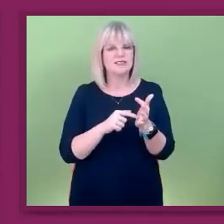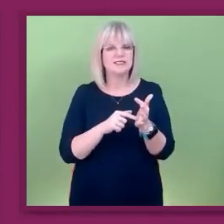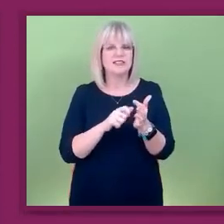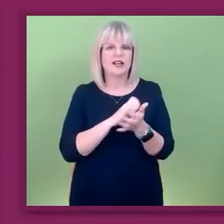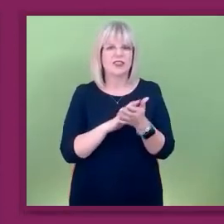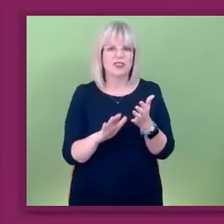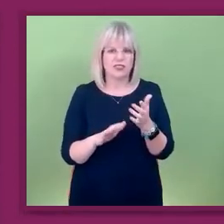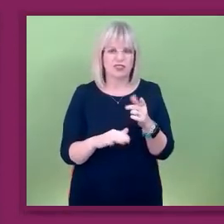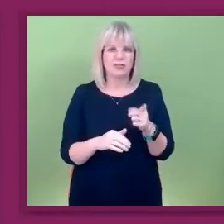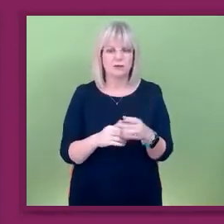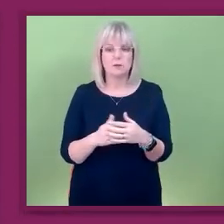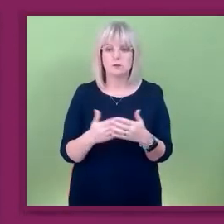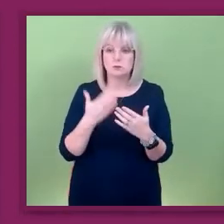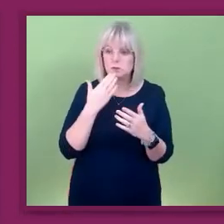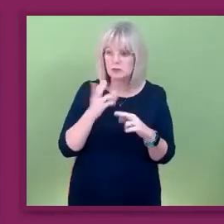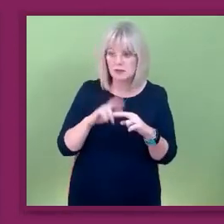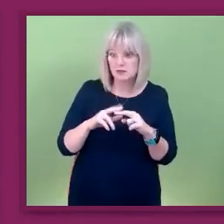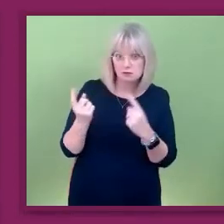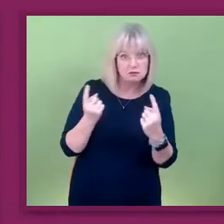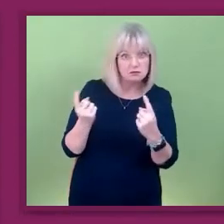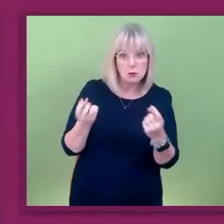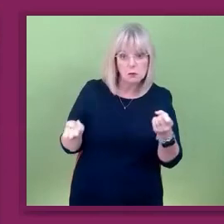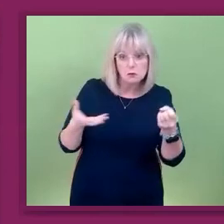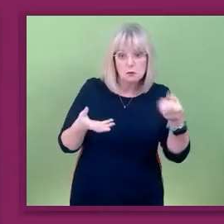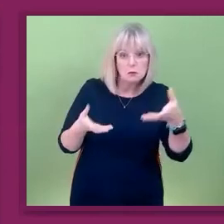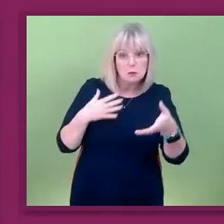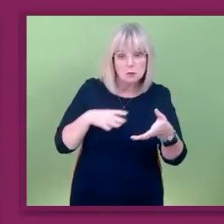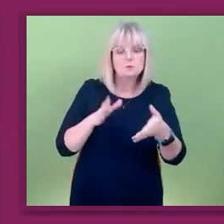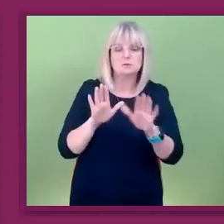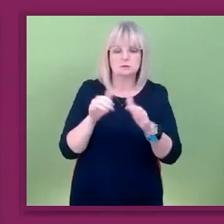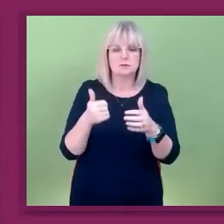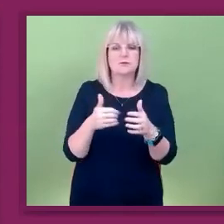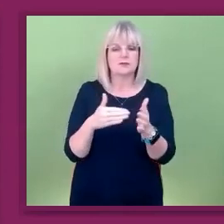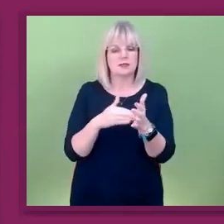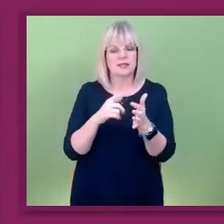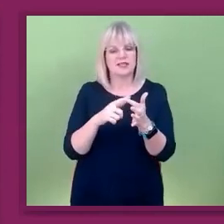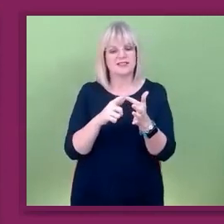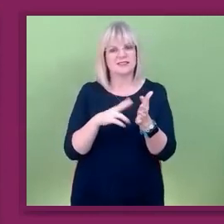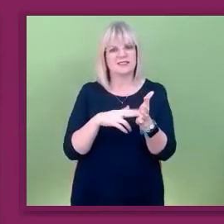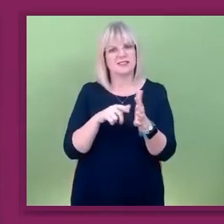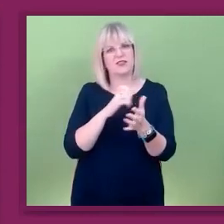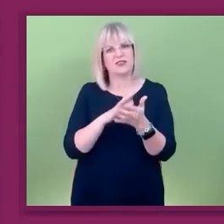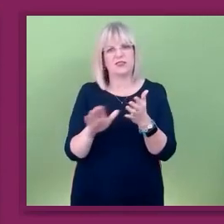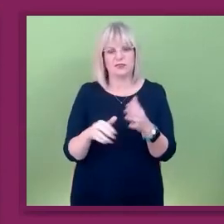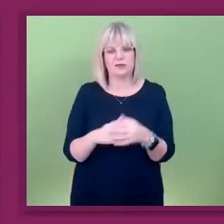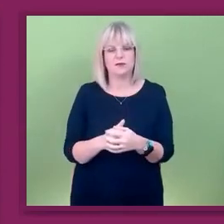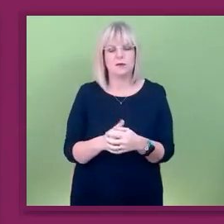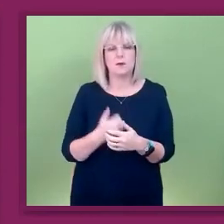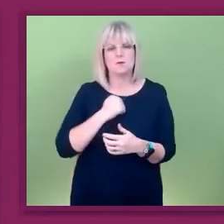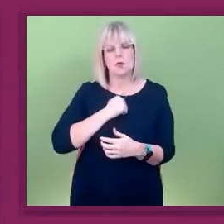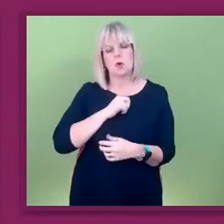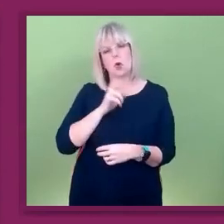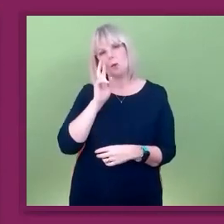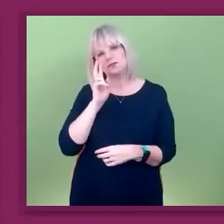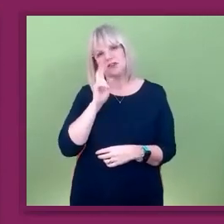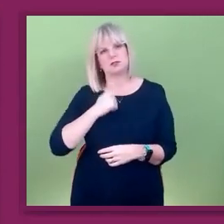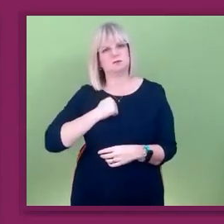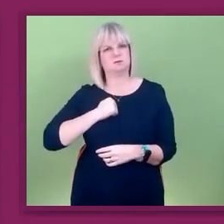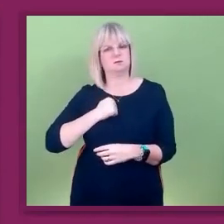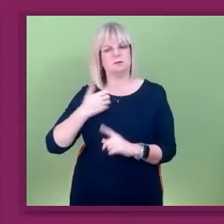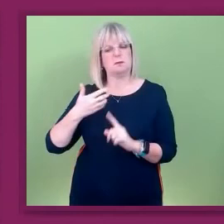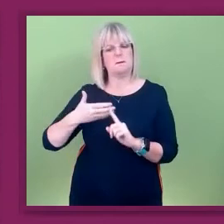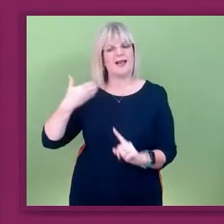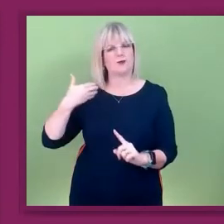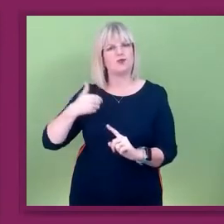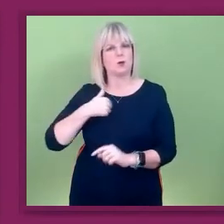come in if you'd like to. So question says, my personal observation and from a nursing background is that Black women are